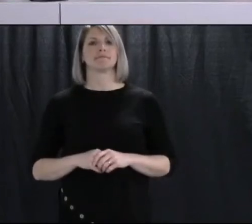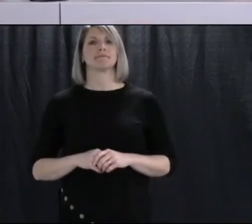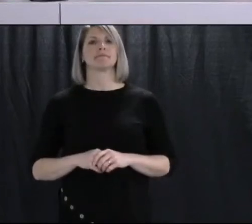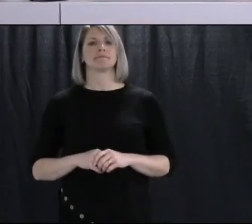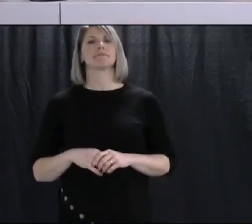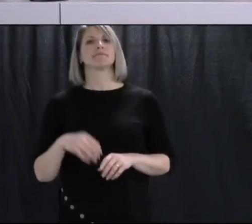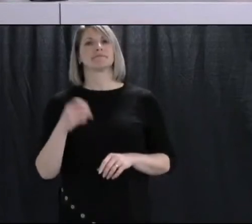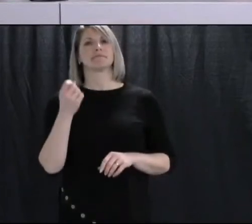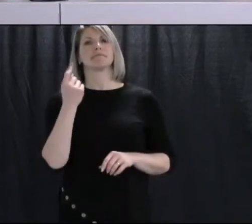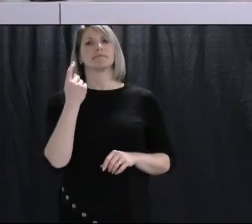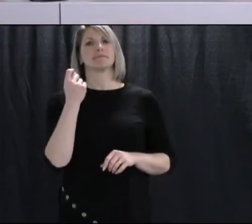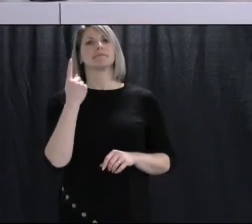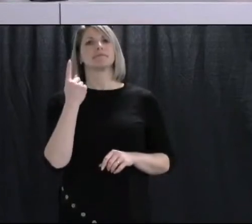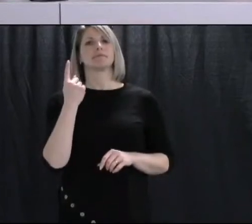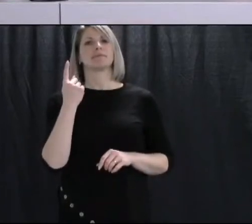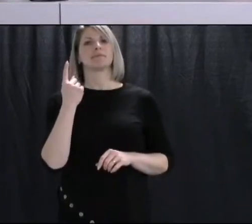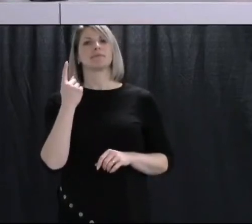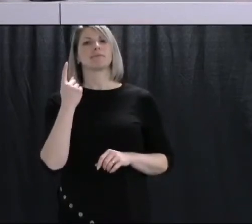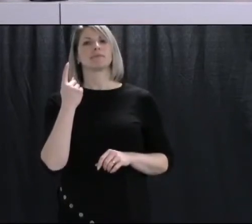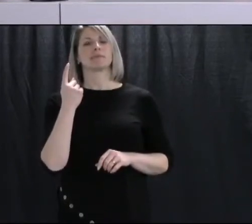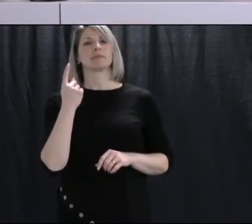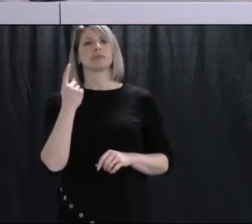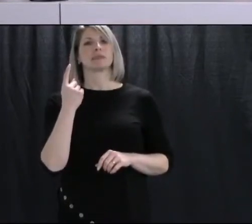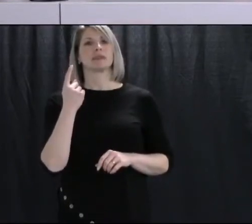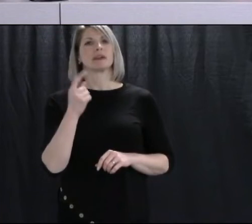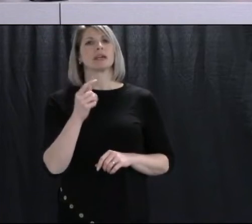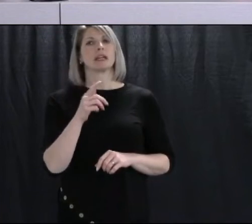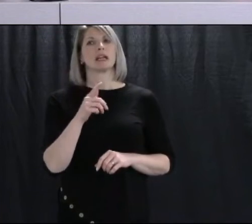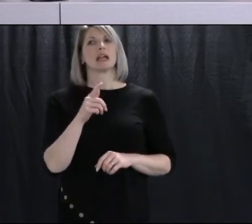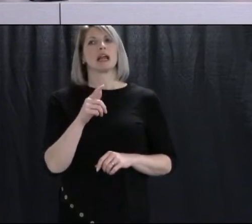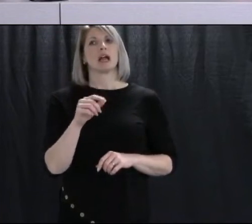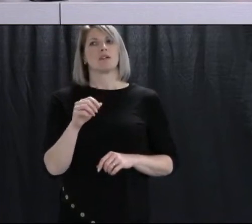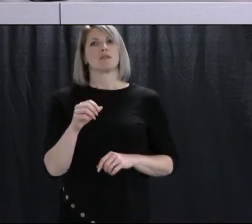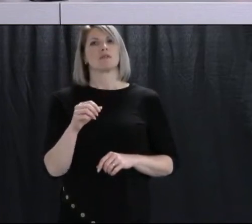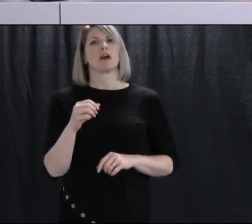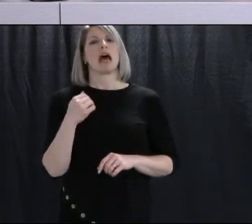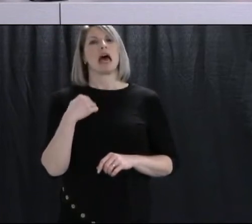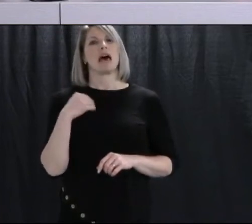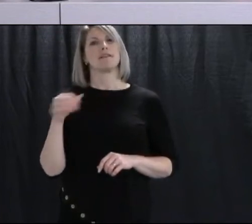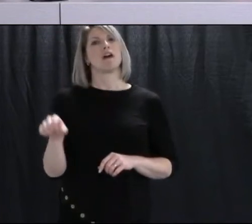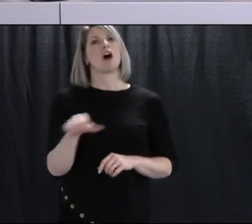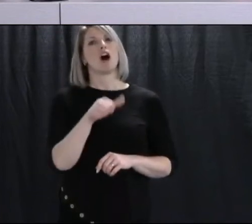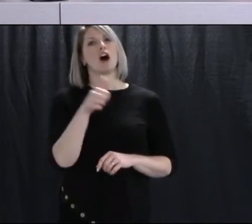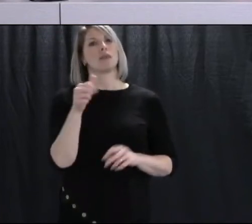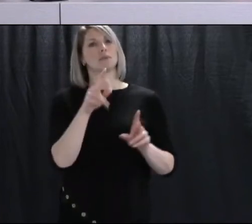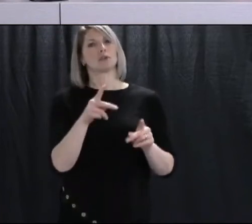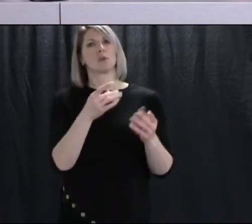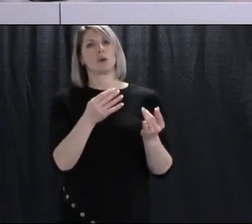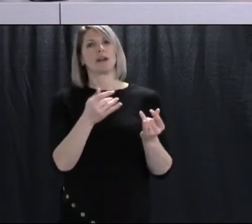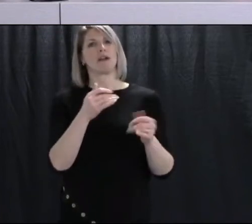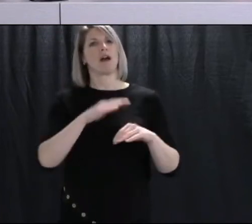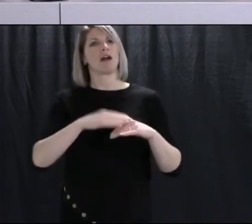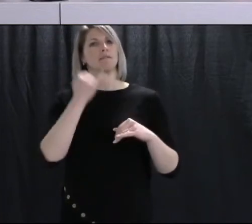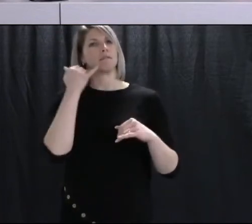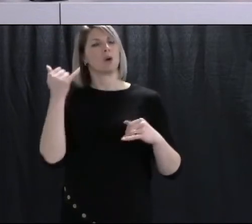I understand Evan Kareen from Labrador Voice is trying to get on the line to ask a question. If we could expedite that, that would be great, operator.